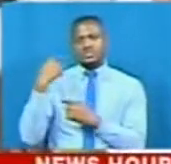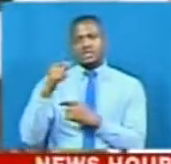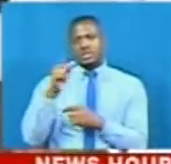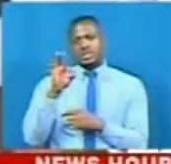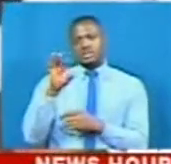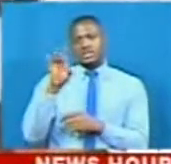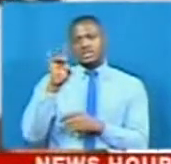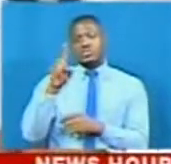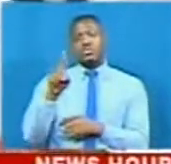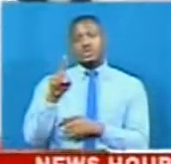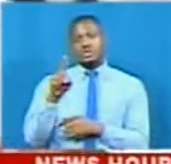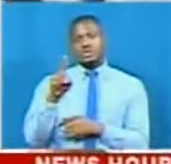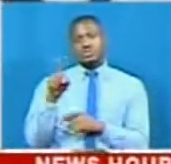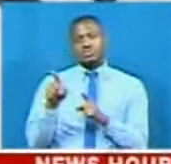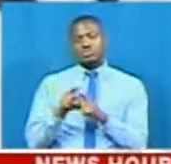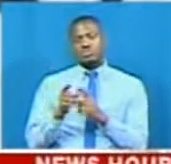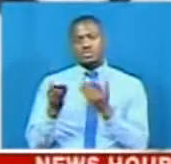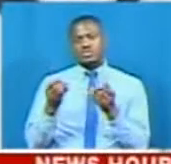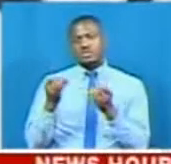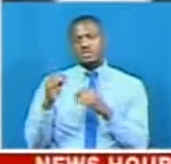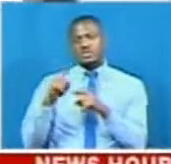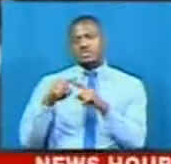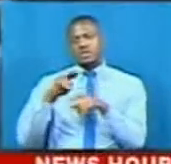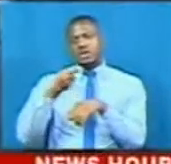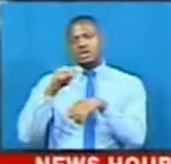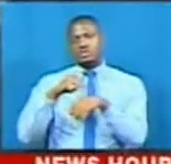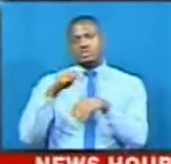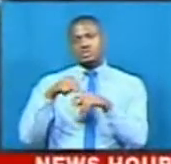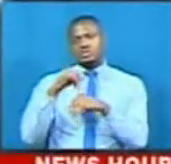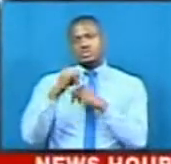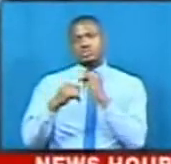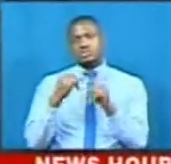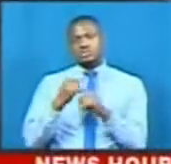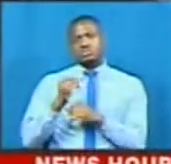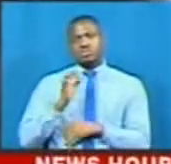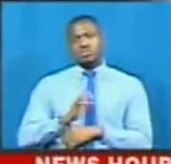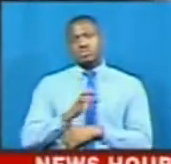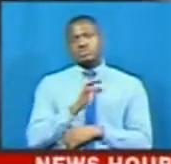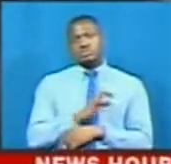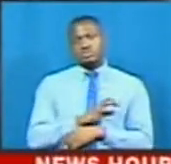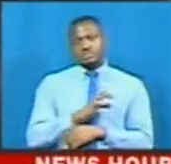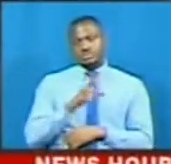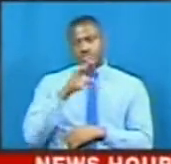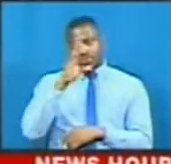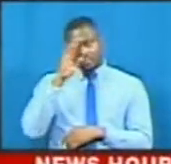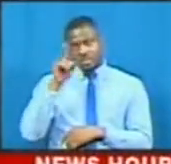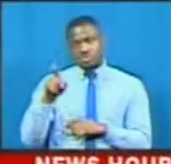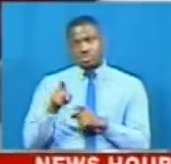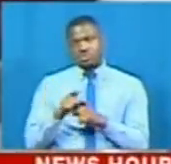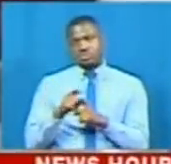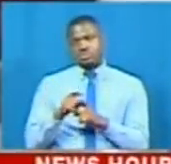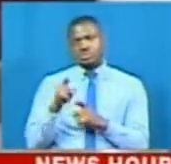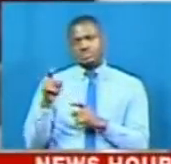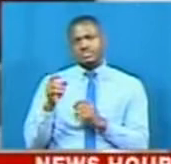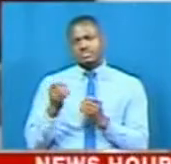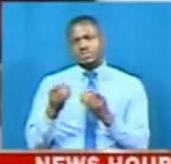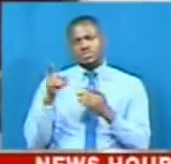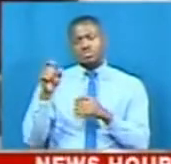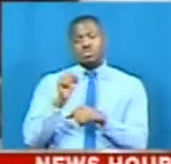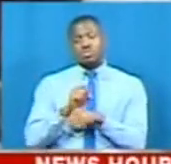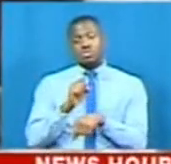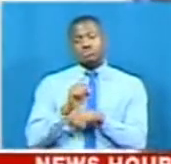till 1981. He also served on many national and international committees. Justice Kingsley-Nyinah was a